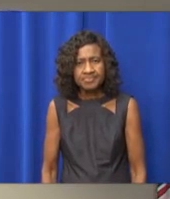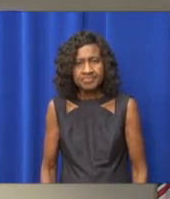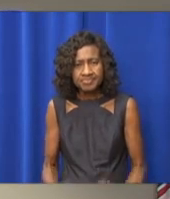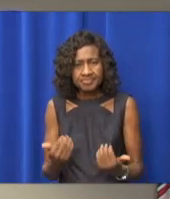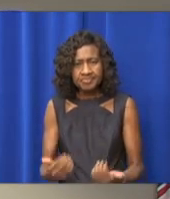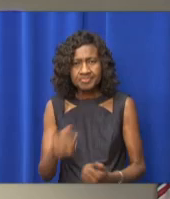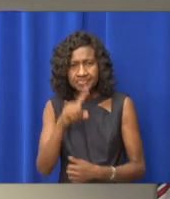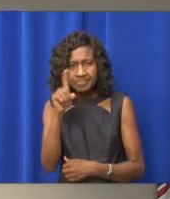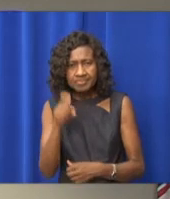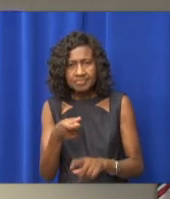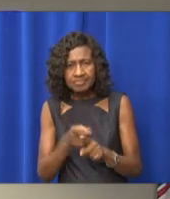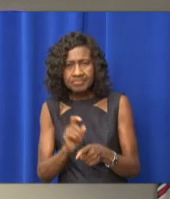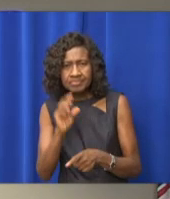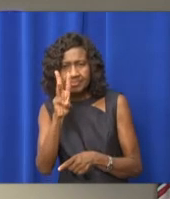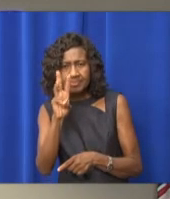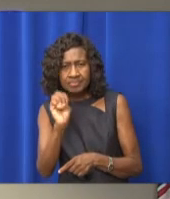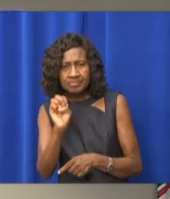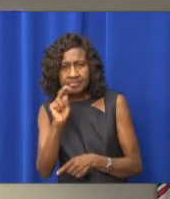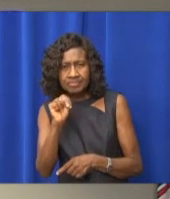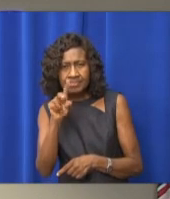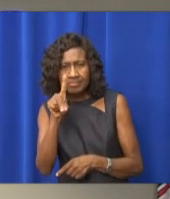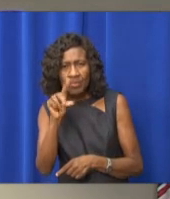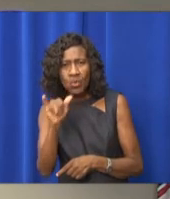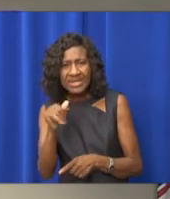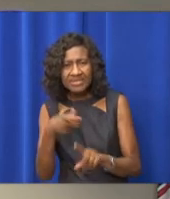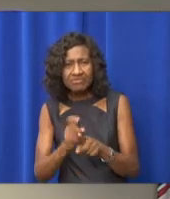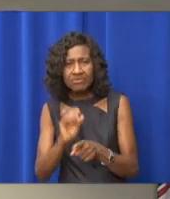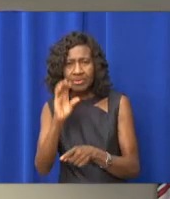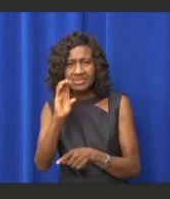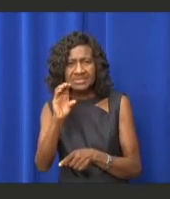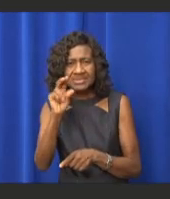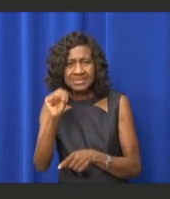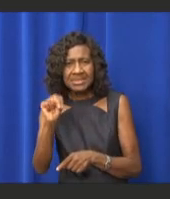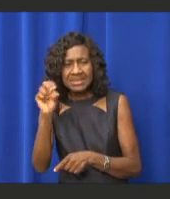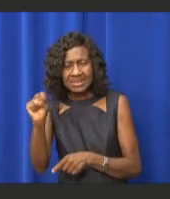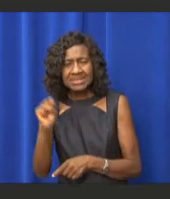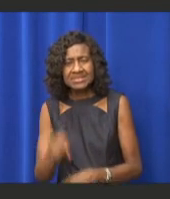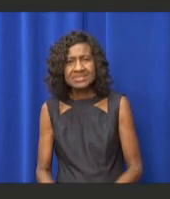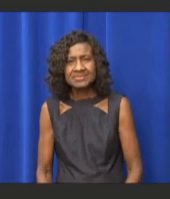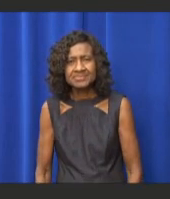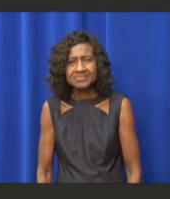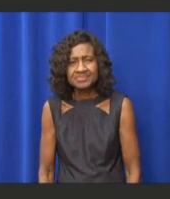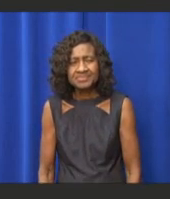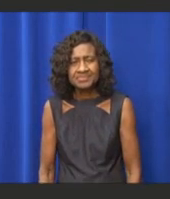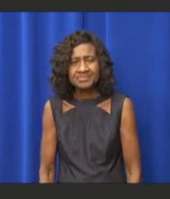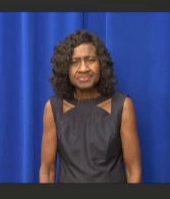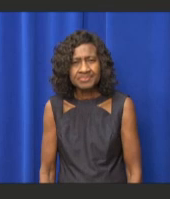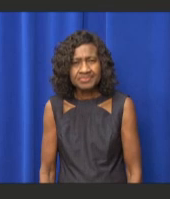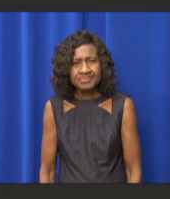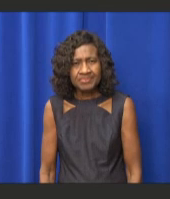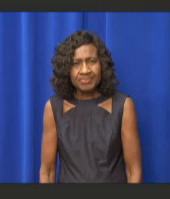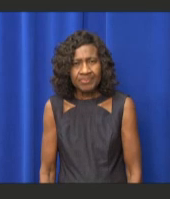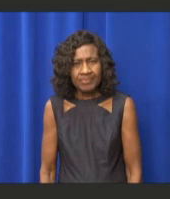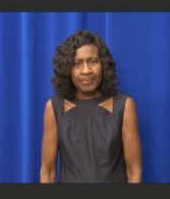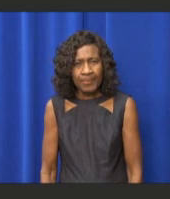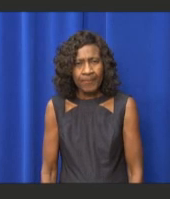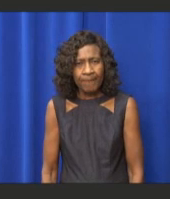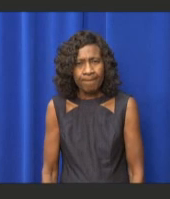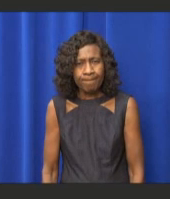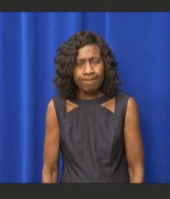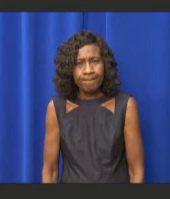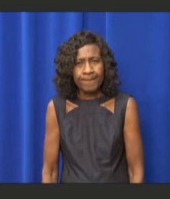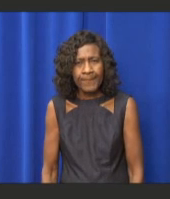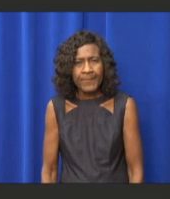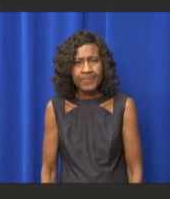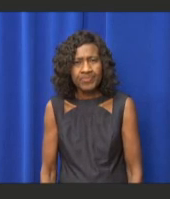at CNS. Wendy, please go ahead. Thank you, Donna. I'll try and keep my questions short because it's been a long briefing